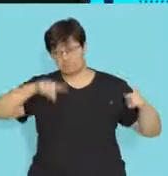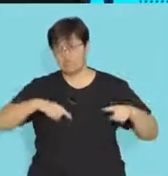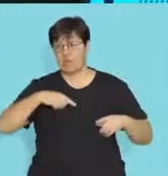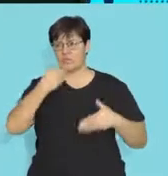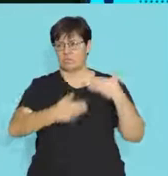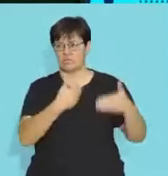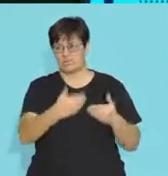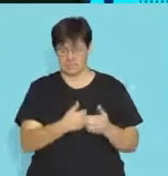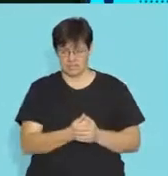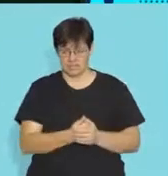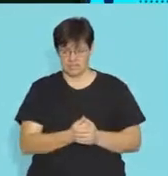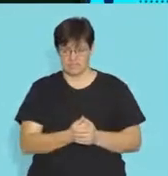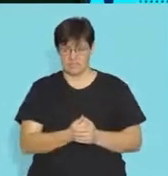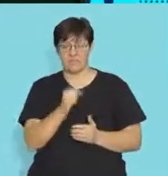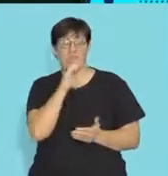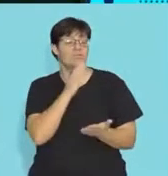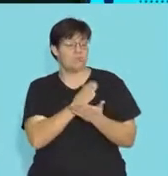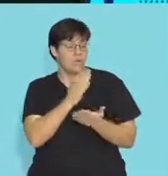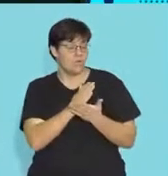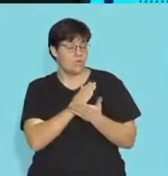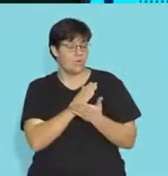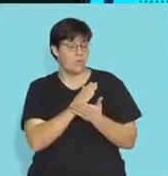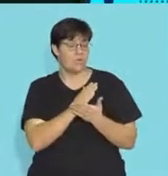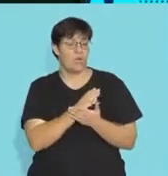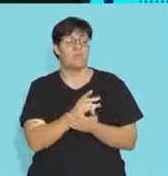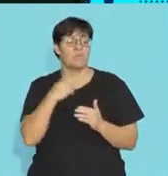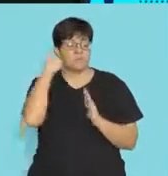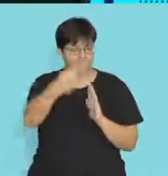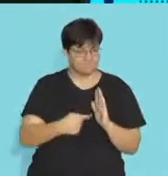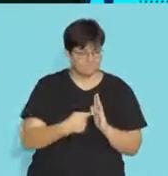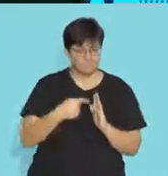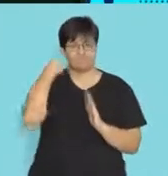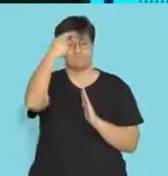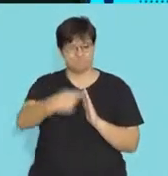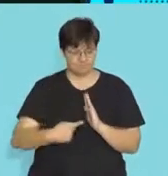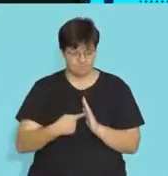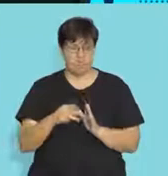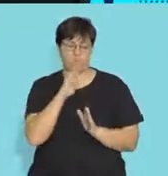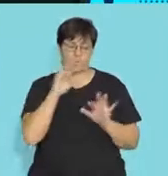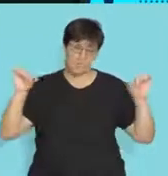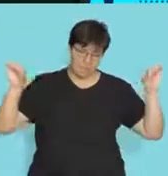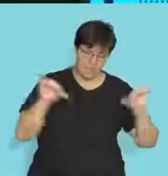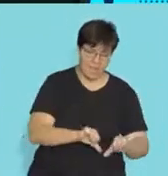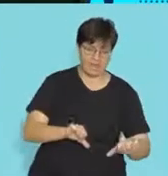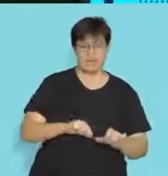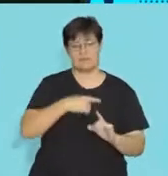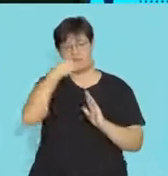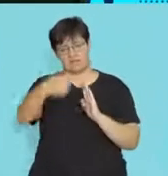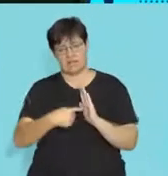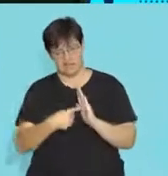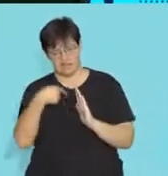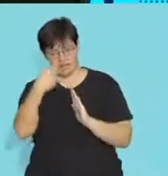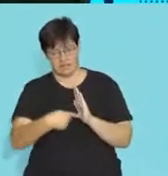different processes that are important in ensuring that there is regeneration and recirculation of water back into the